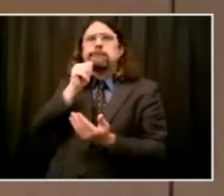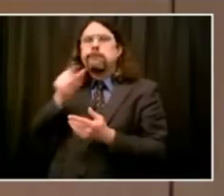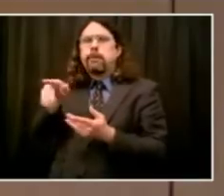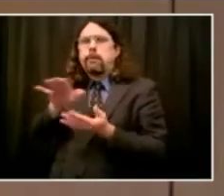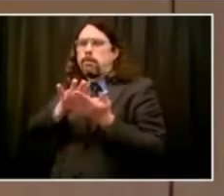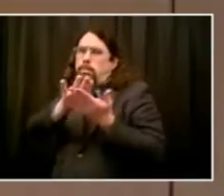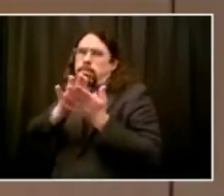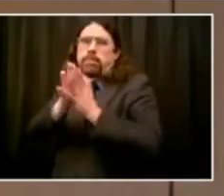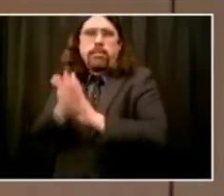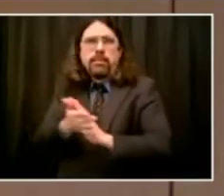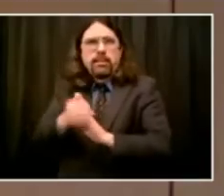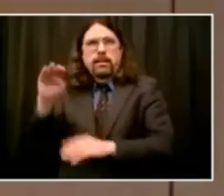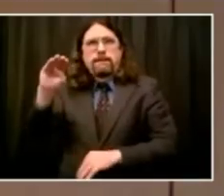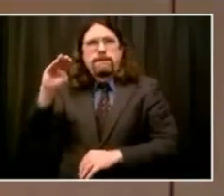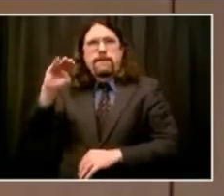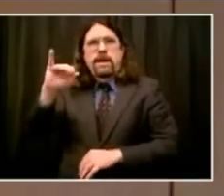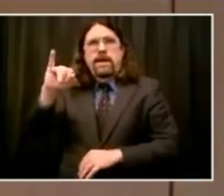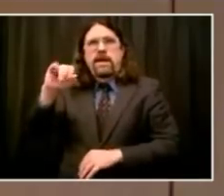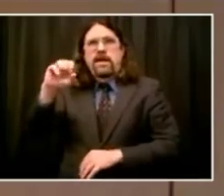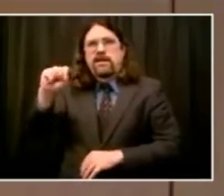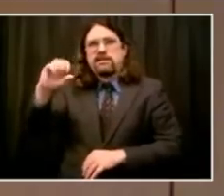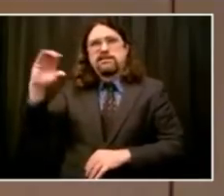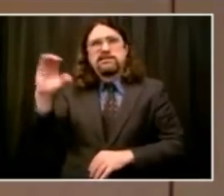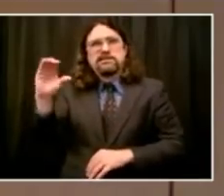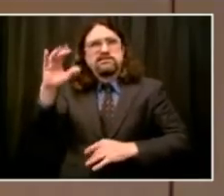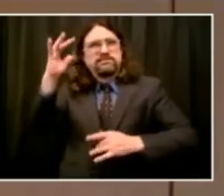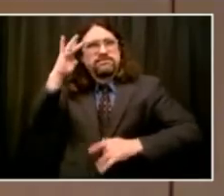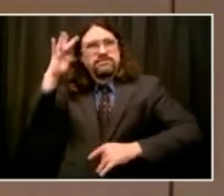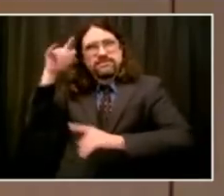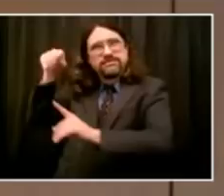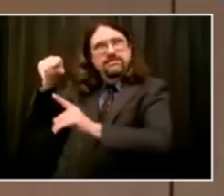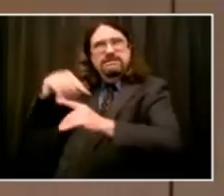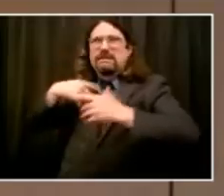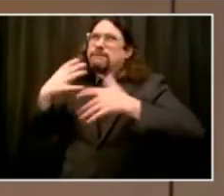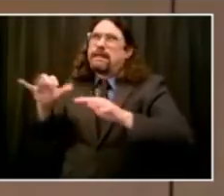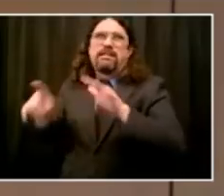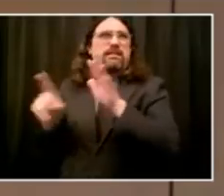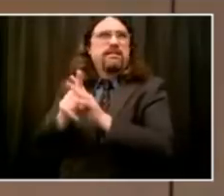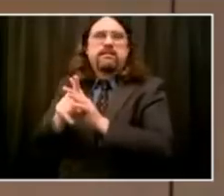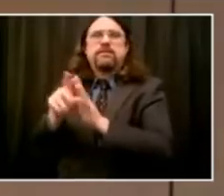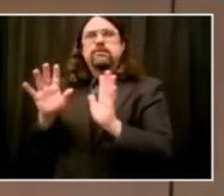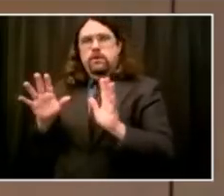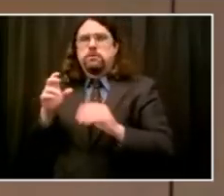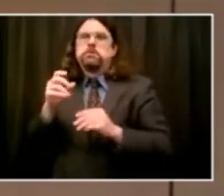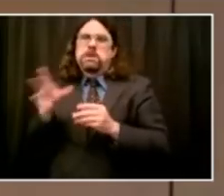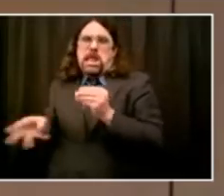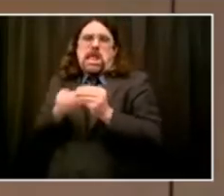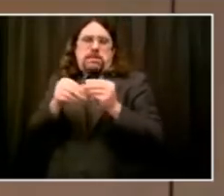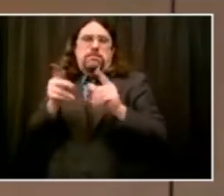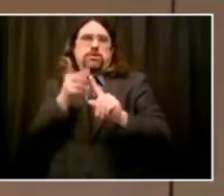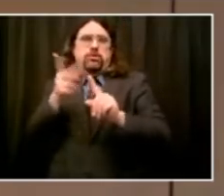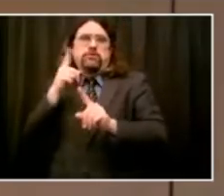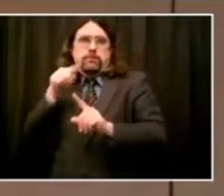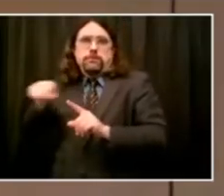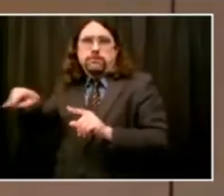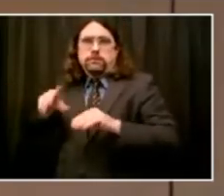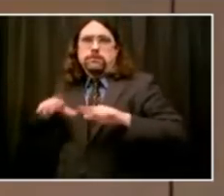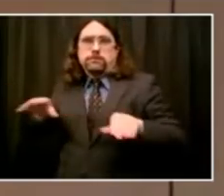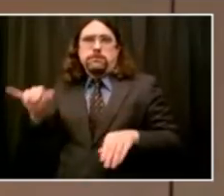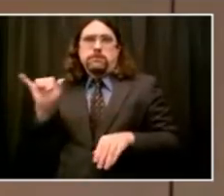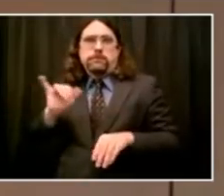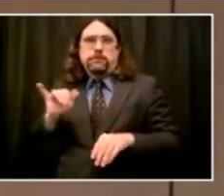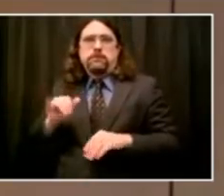indication for testing people that may not necessarily be overtly symptomatic. So I think